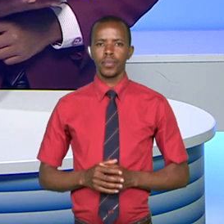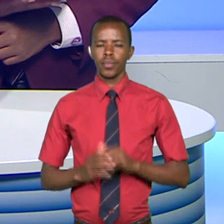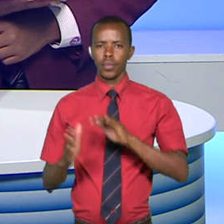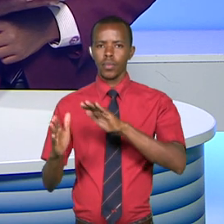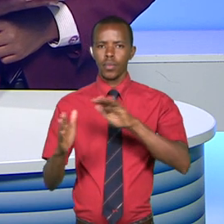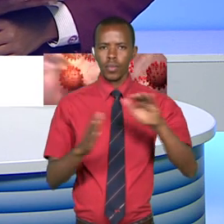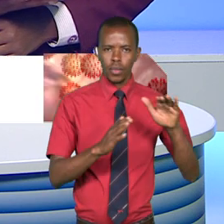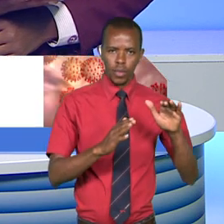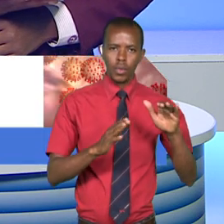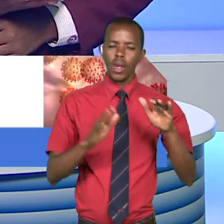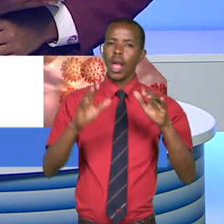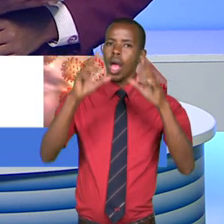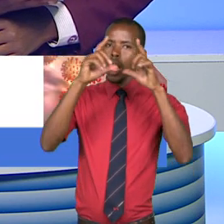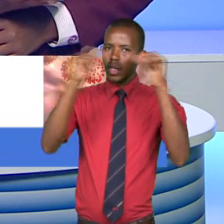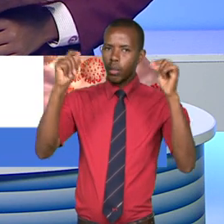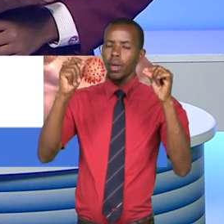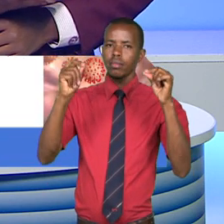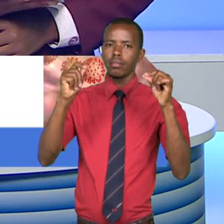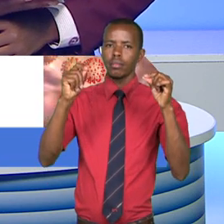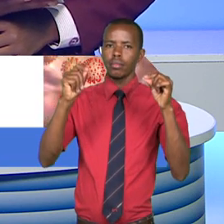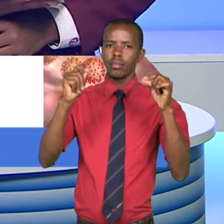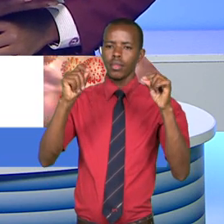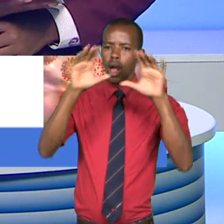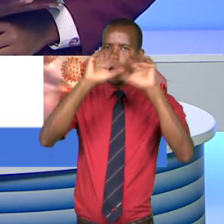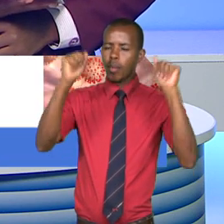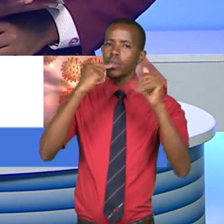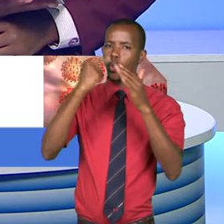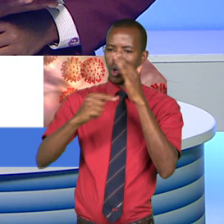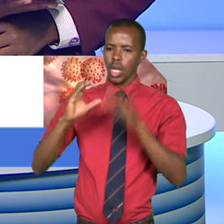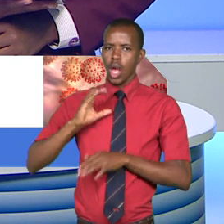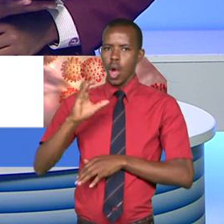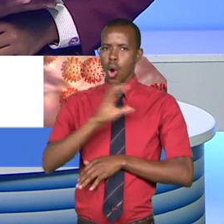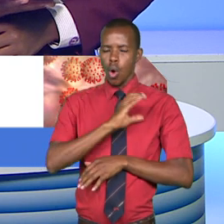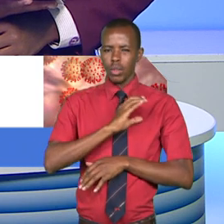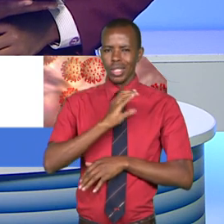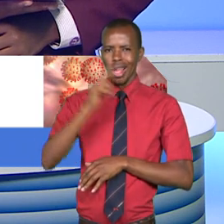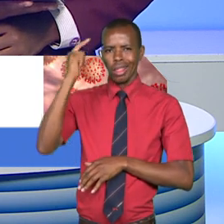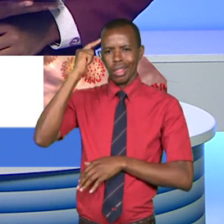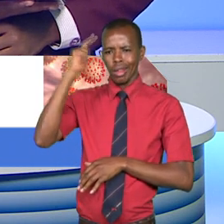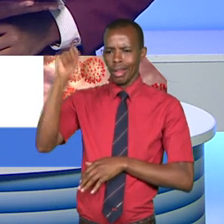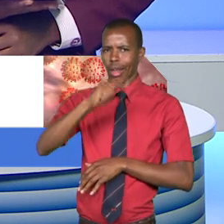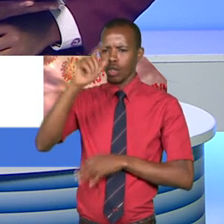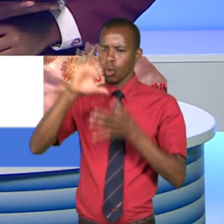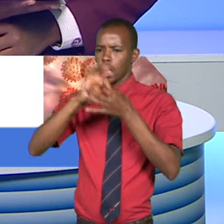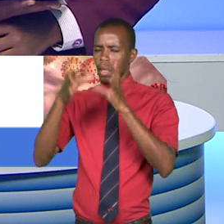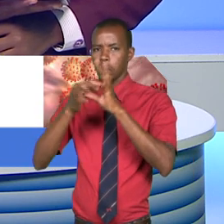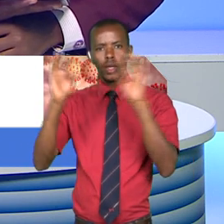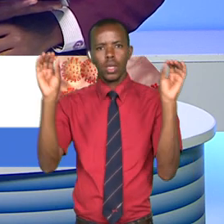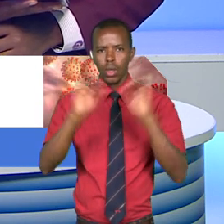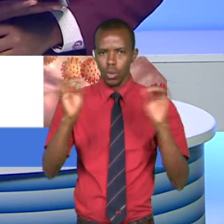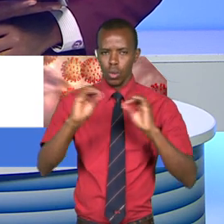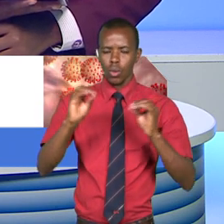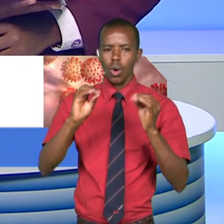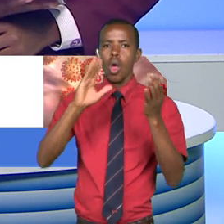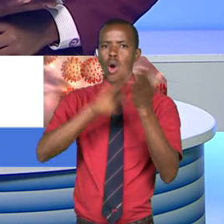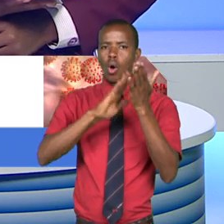Tokyo 2020 Olympics President Seiko Hashimoto says the committee is not considering to cancel the Olympics this summer. The comment